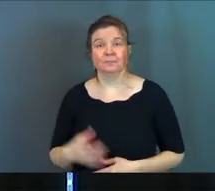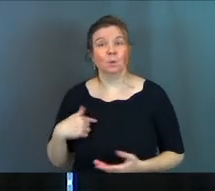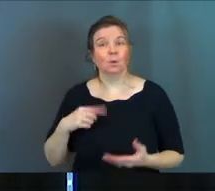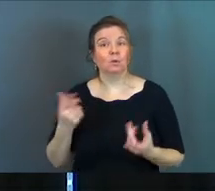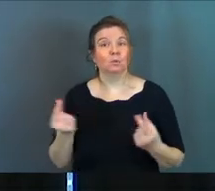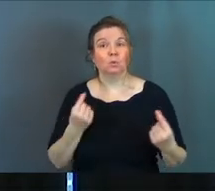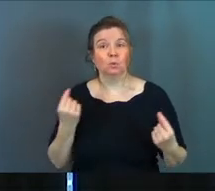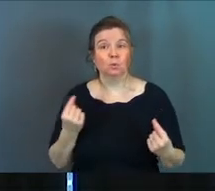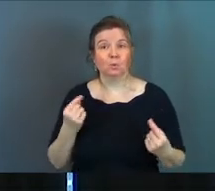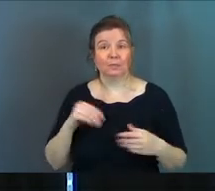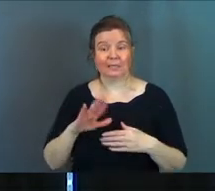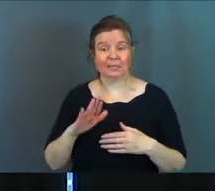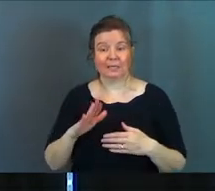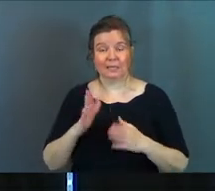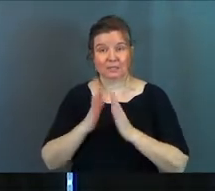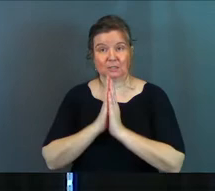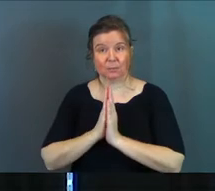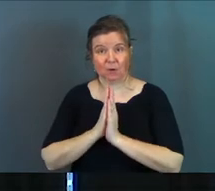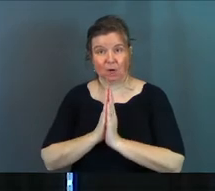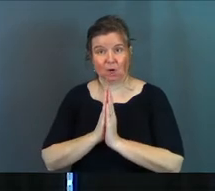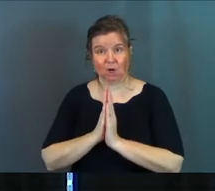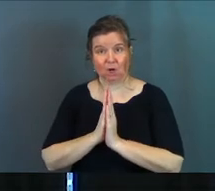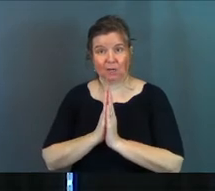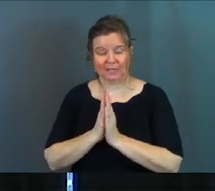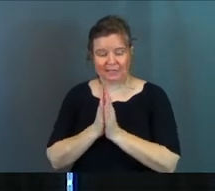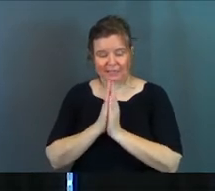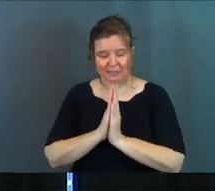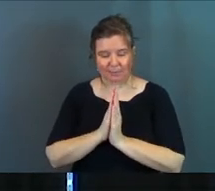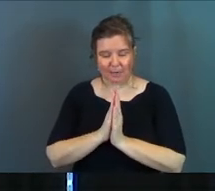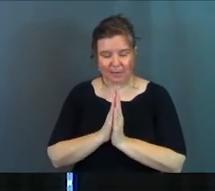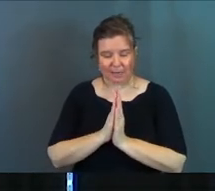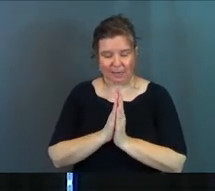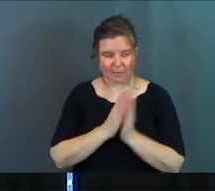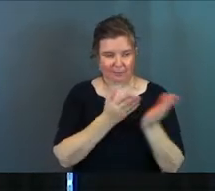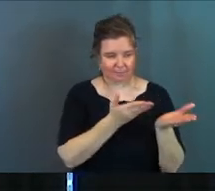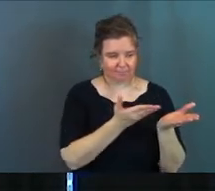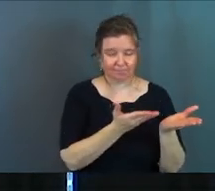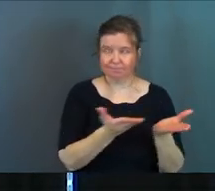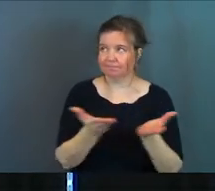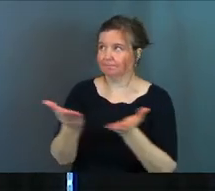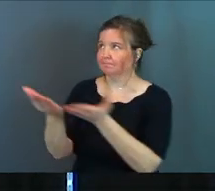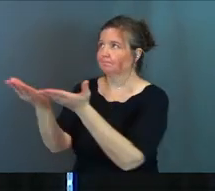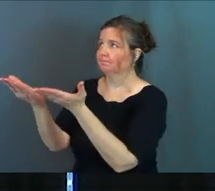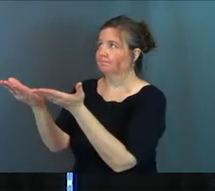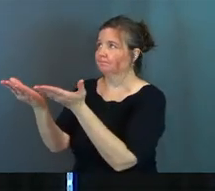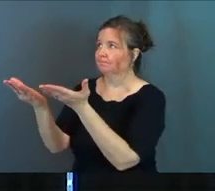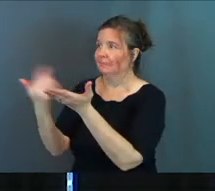And what he's doing is, in his prayer, he is praying them over to God.